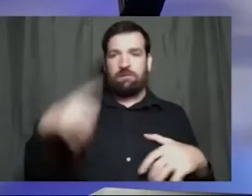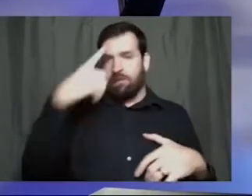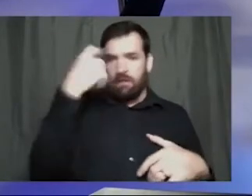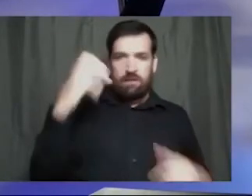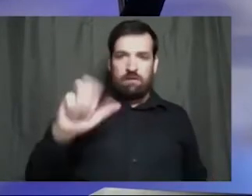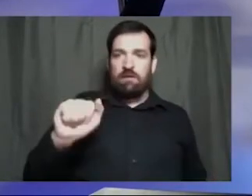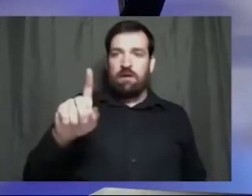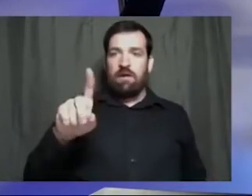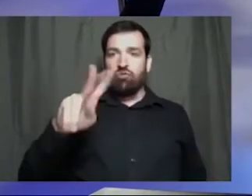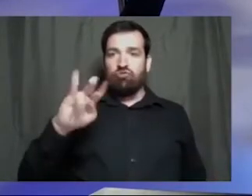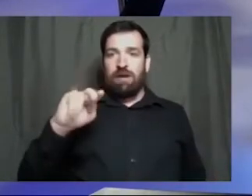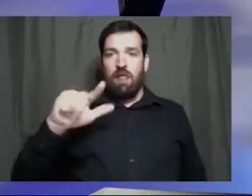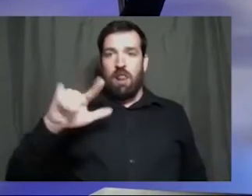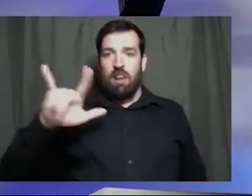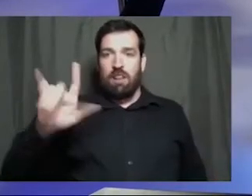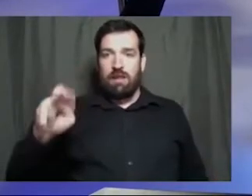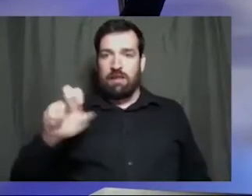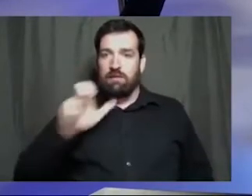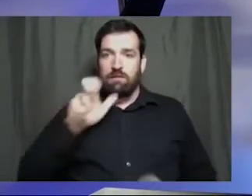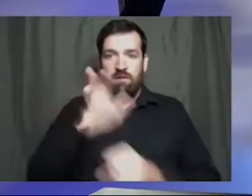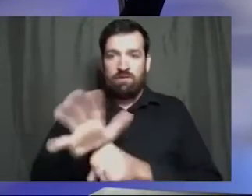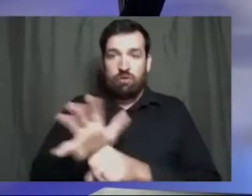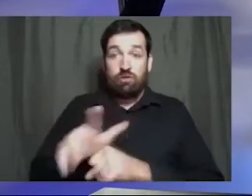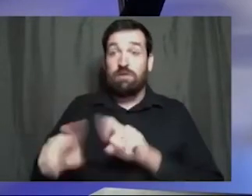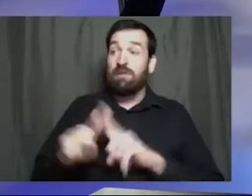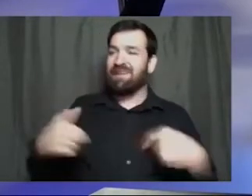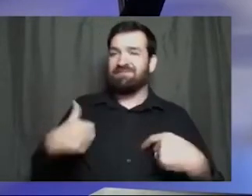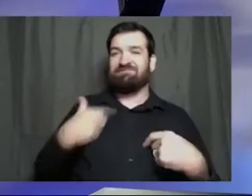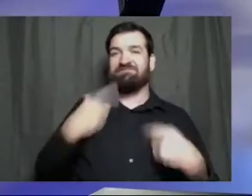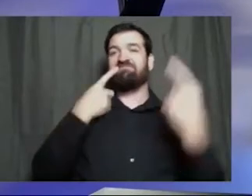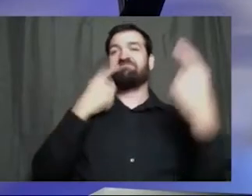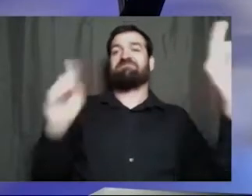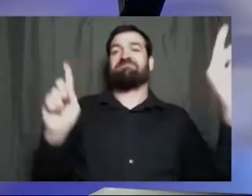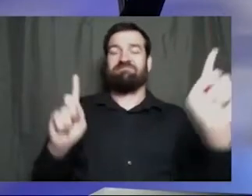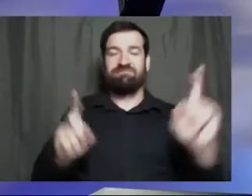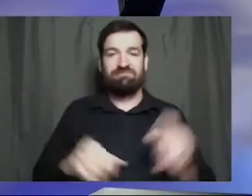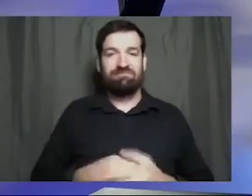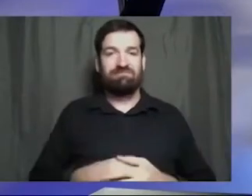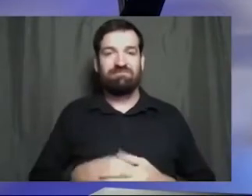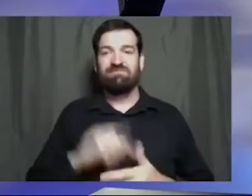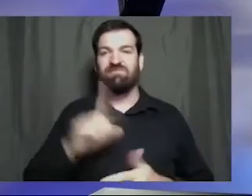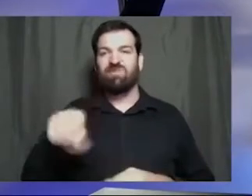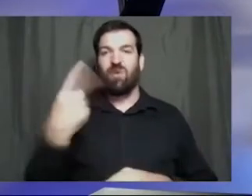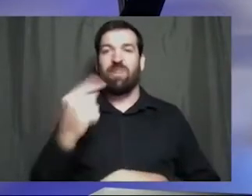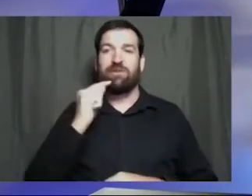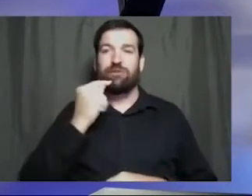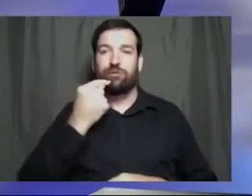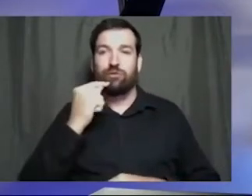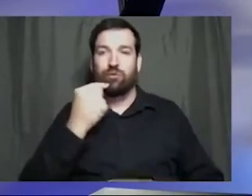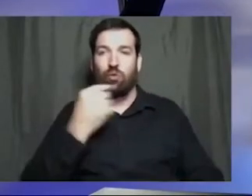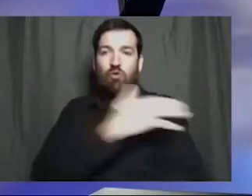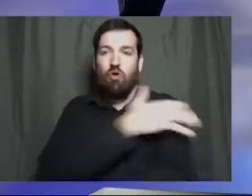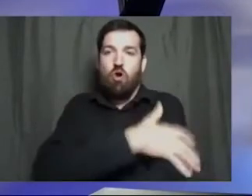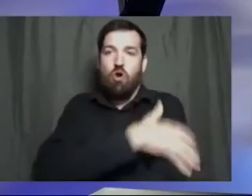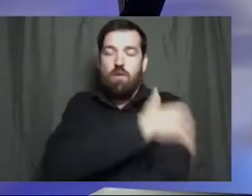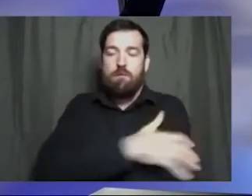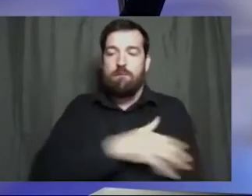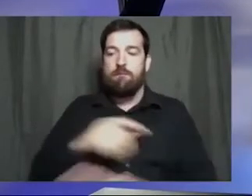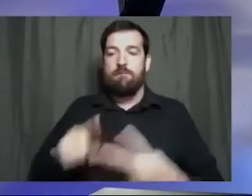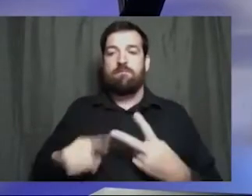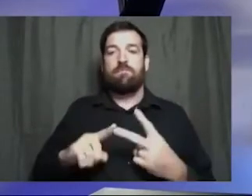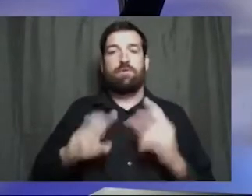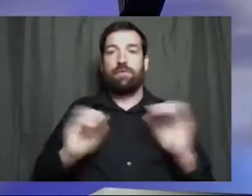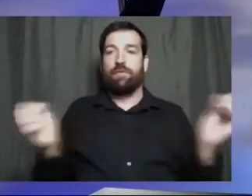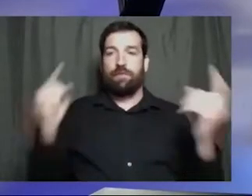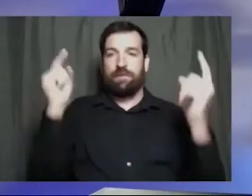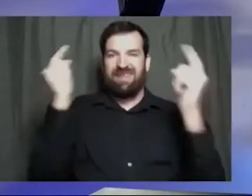side effects, but I did great. And she said, only a sore arm and a headache, but she has both shots and she's all good to go. We were talking a little bit about the difference